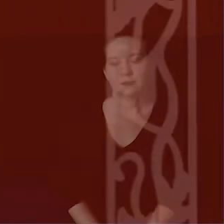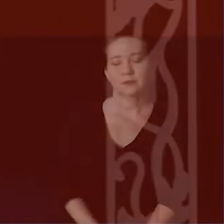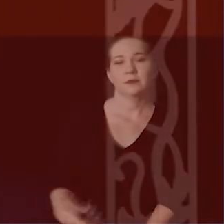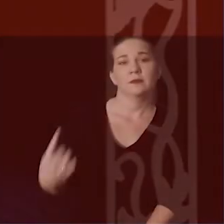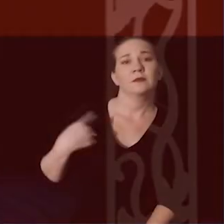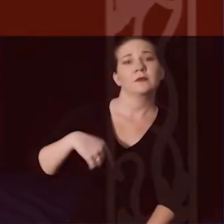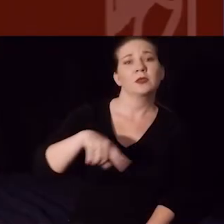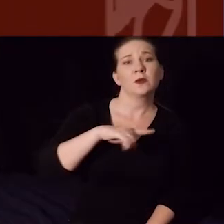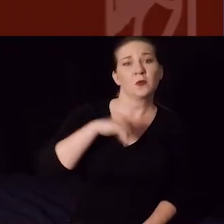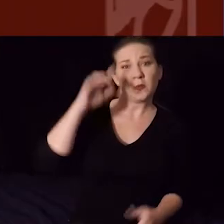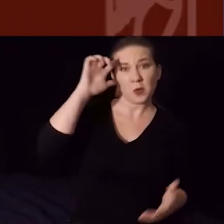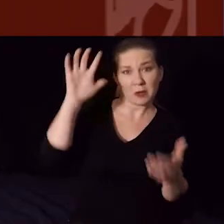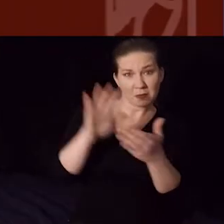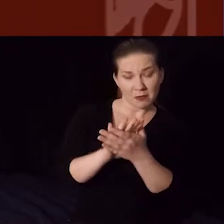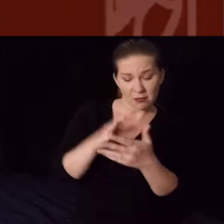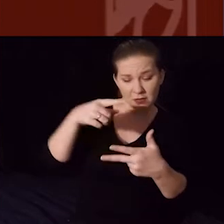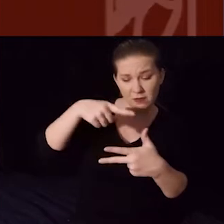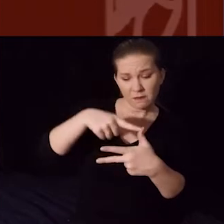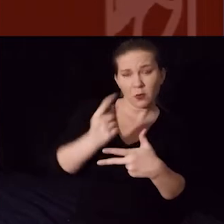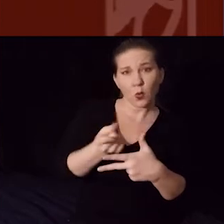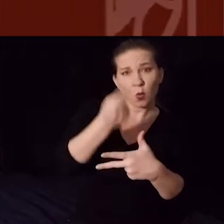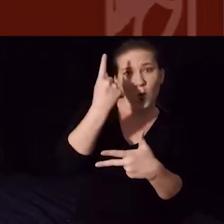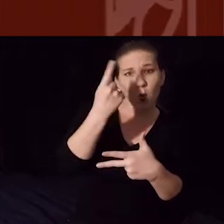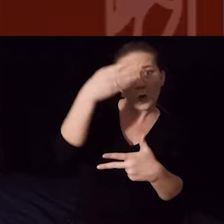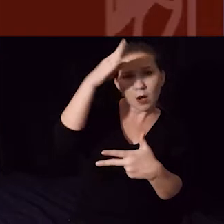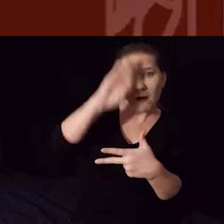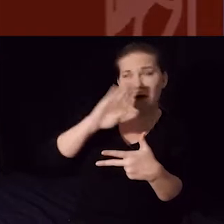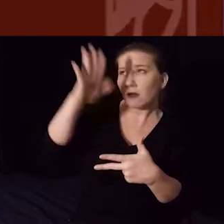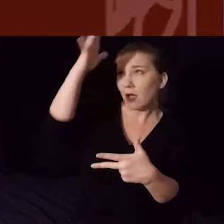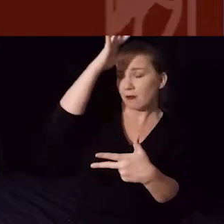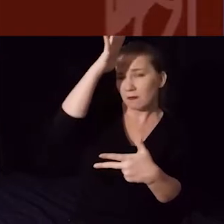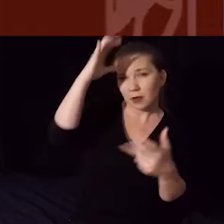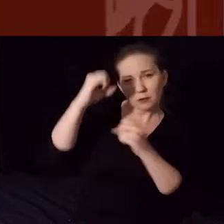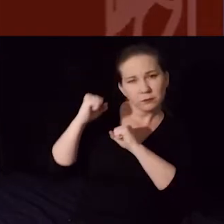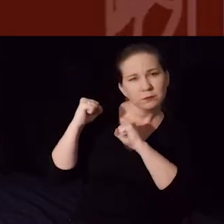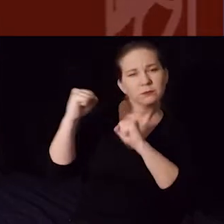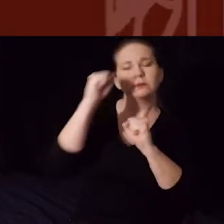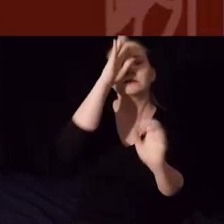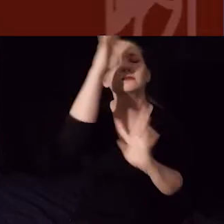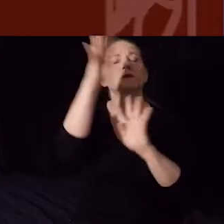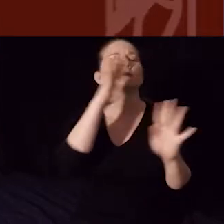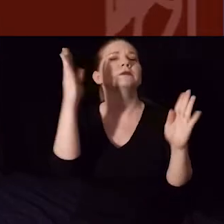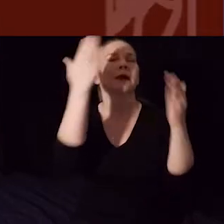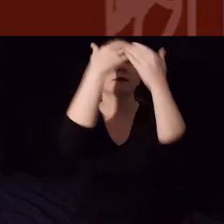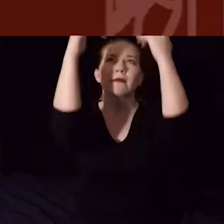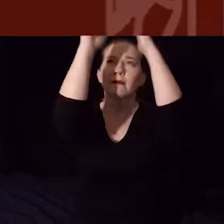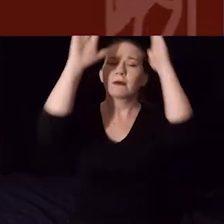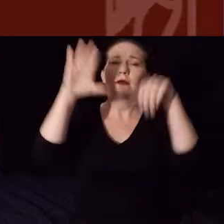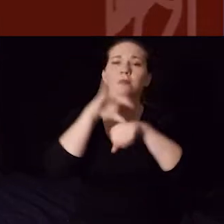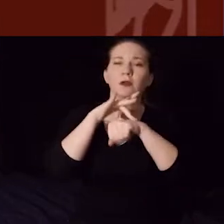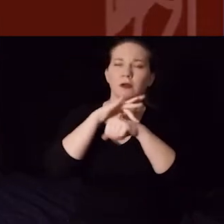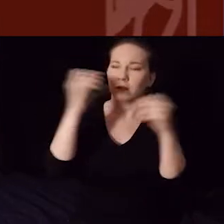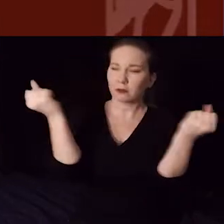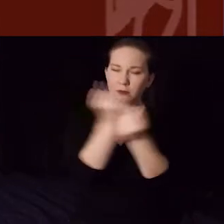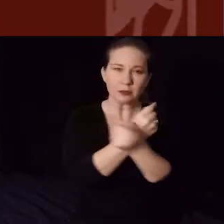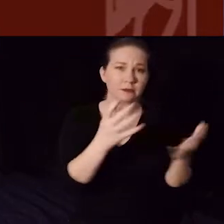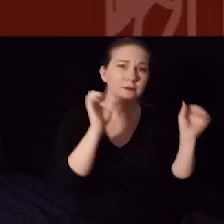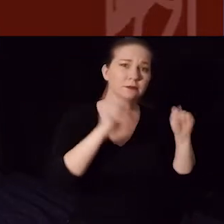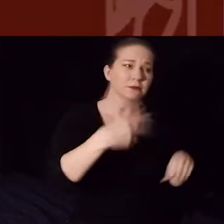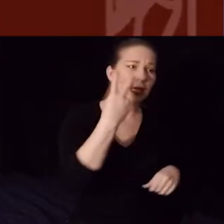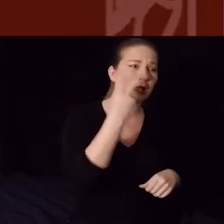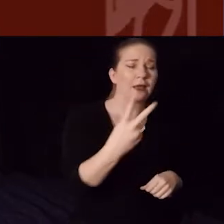We believe in one God, the Father, the Almighty, maker of heaven and earth, of all that is seen and